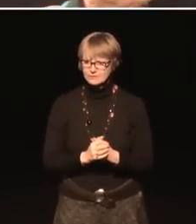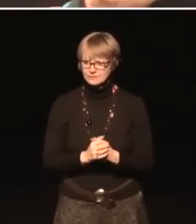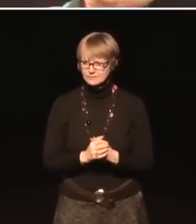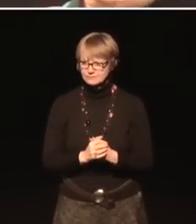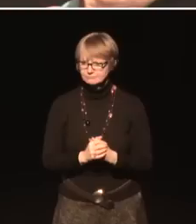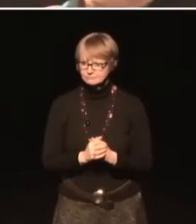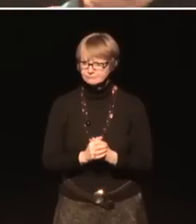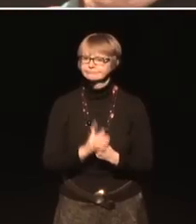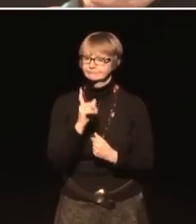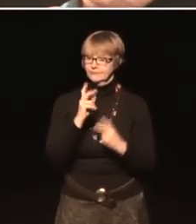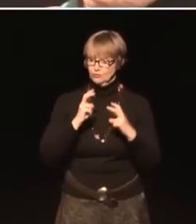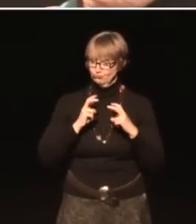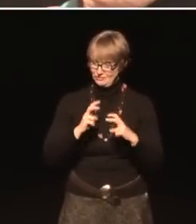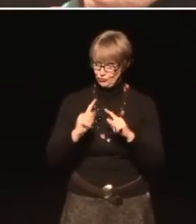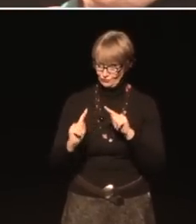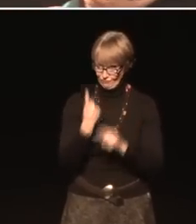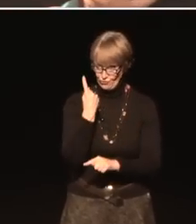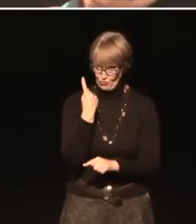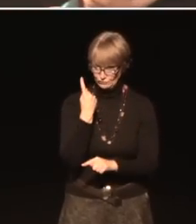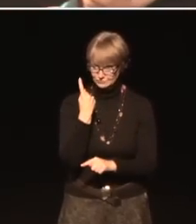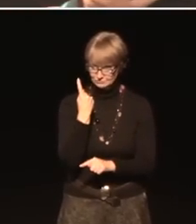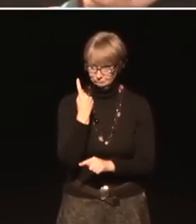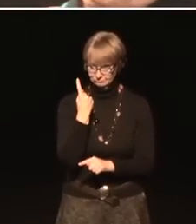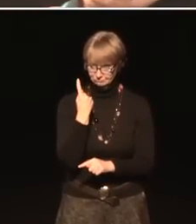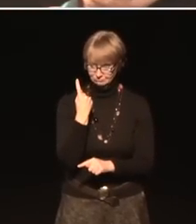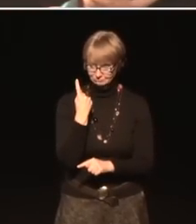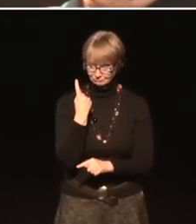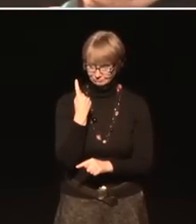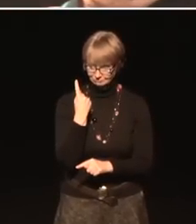do some research. You go and find the